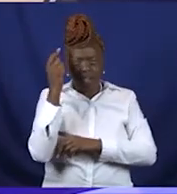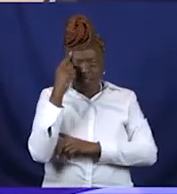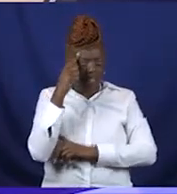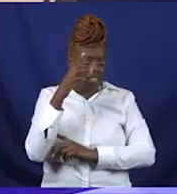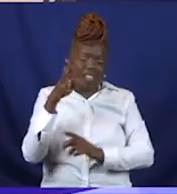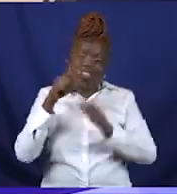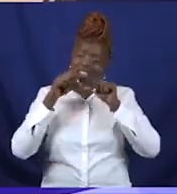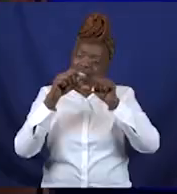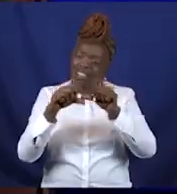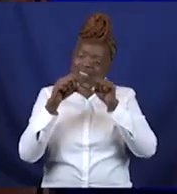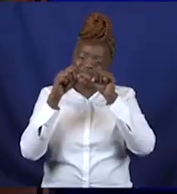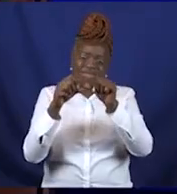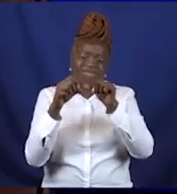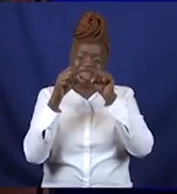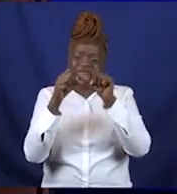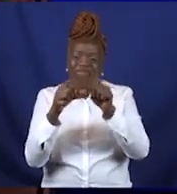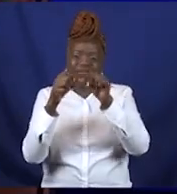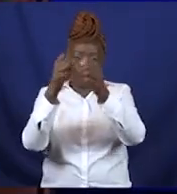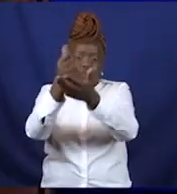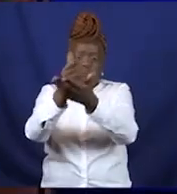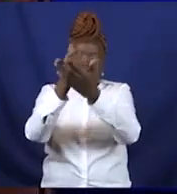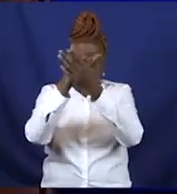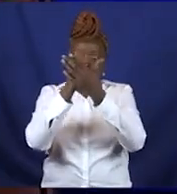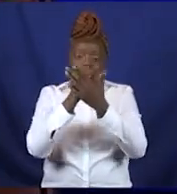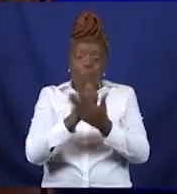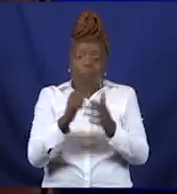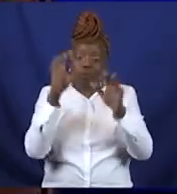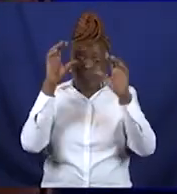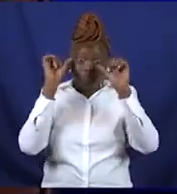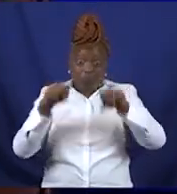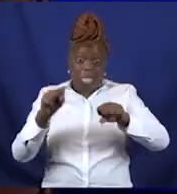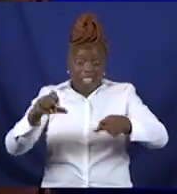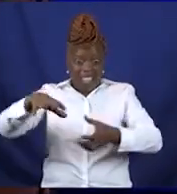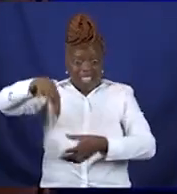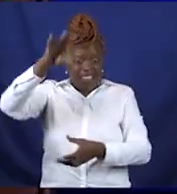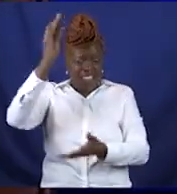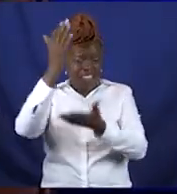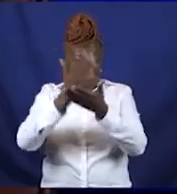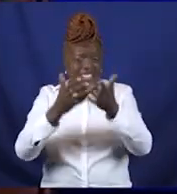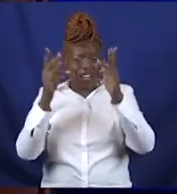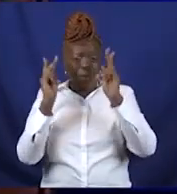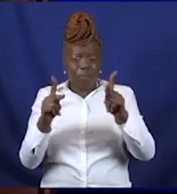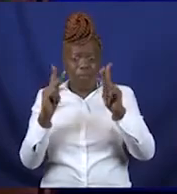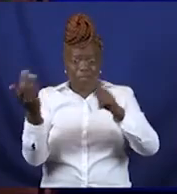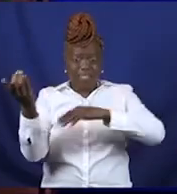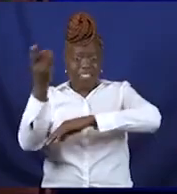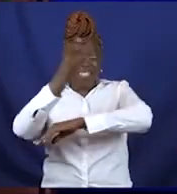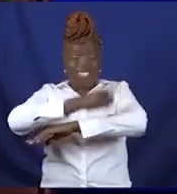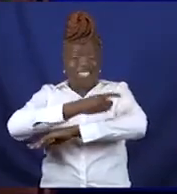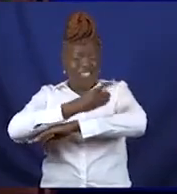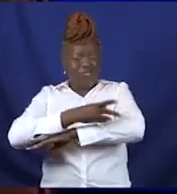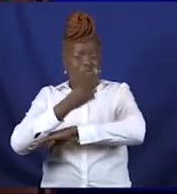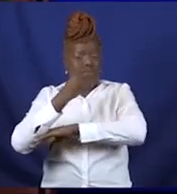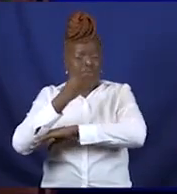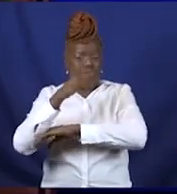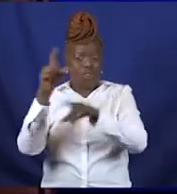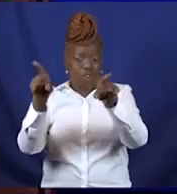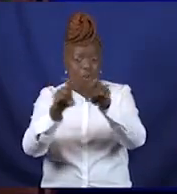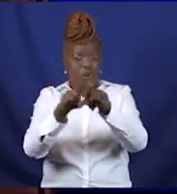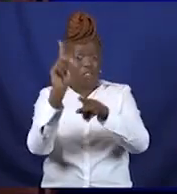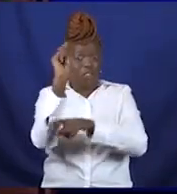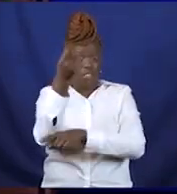he keeps on making ways for me. Can I find somebody this day who